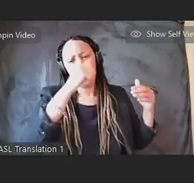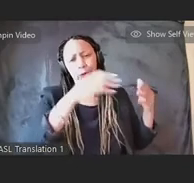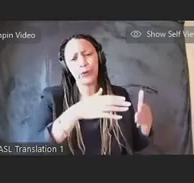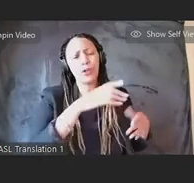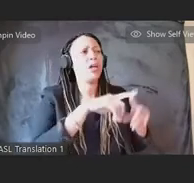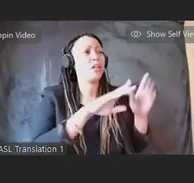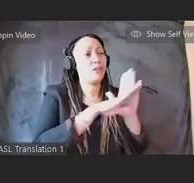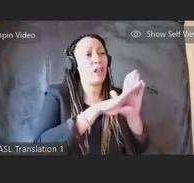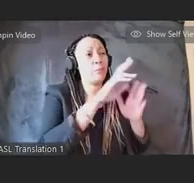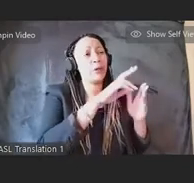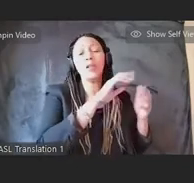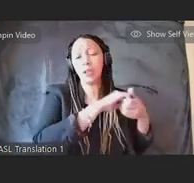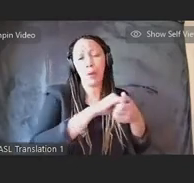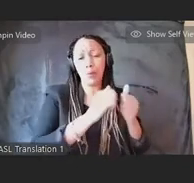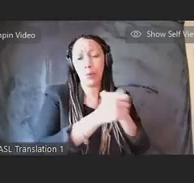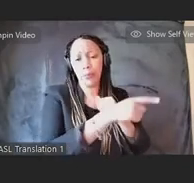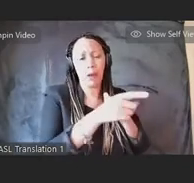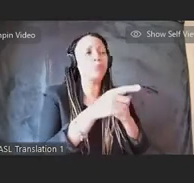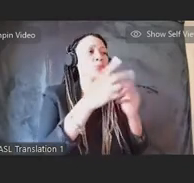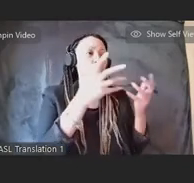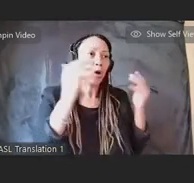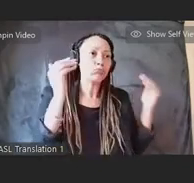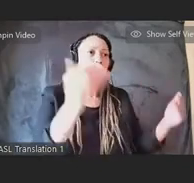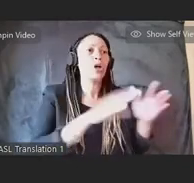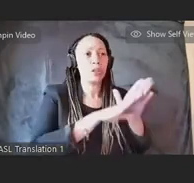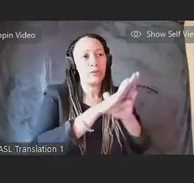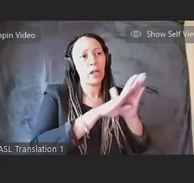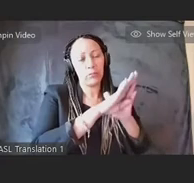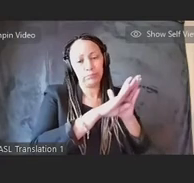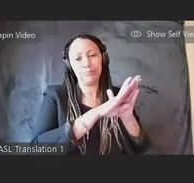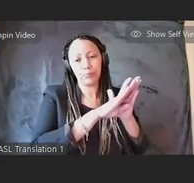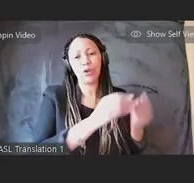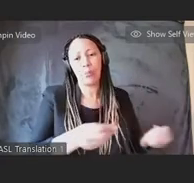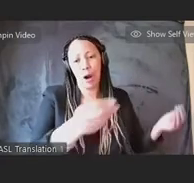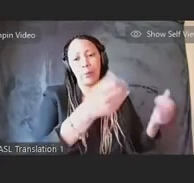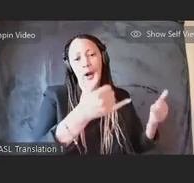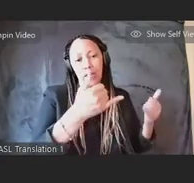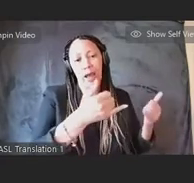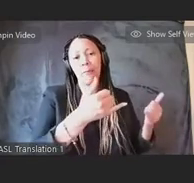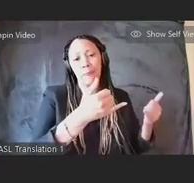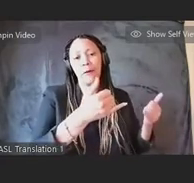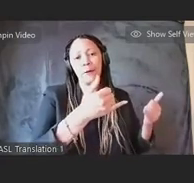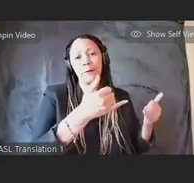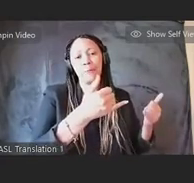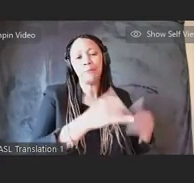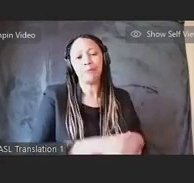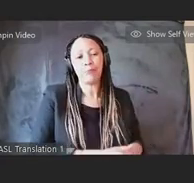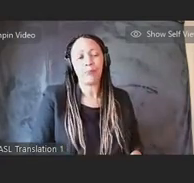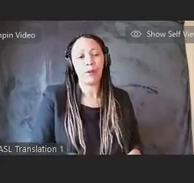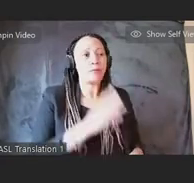he's a partner with them. And Joe desires to be the one that's going to develop the property for residential. What I was saying they're done is nobody